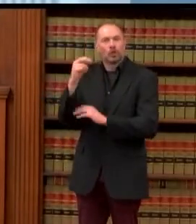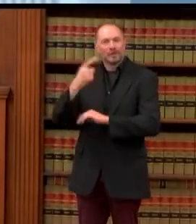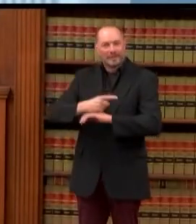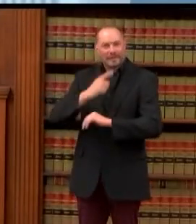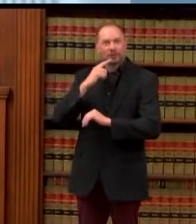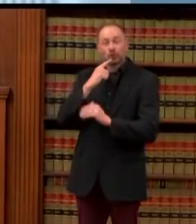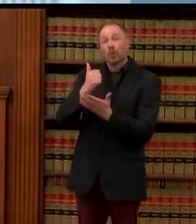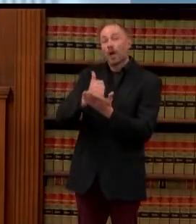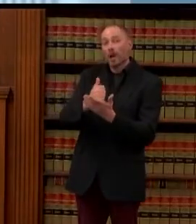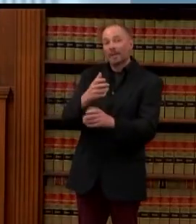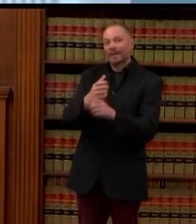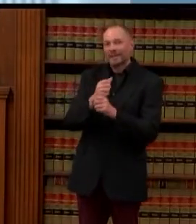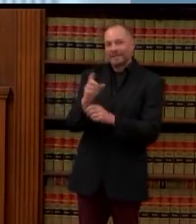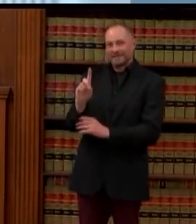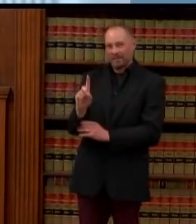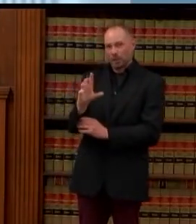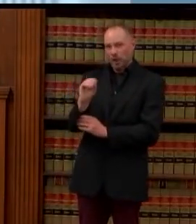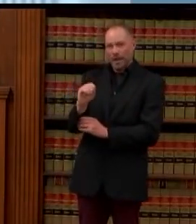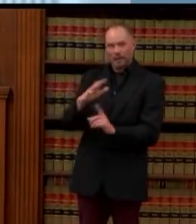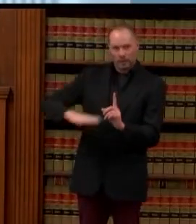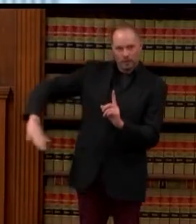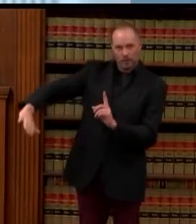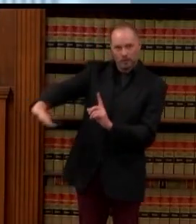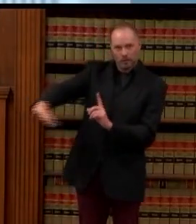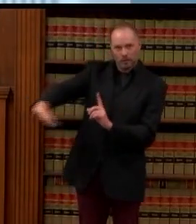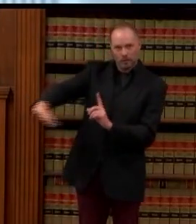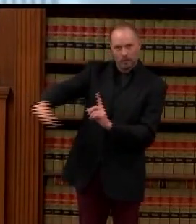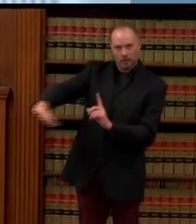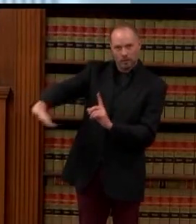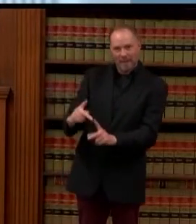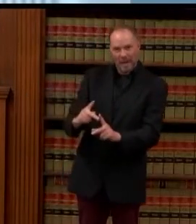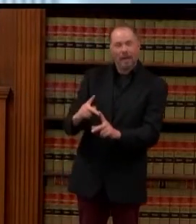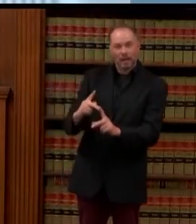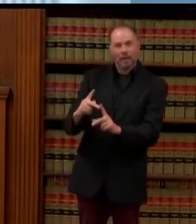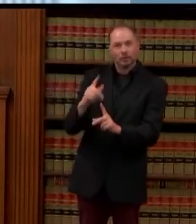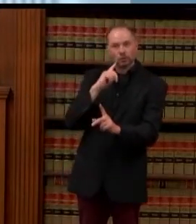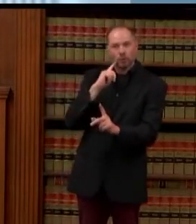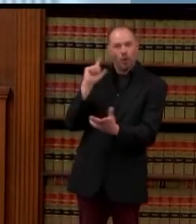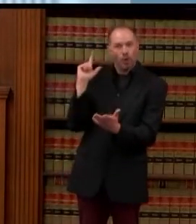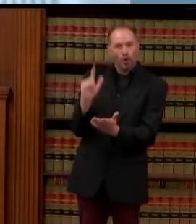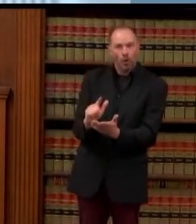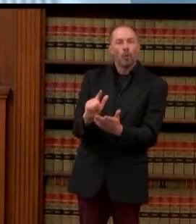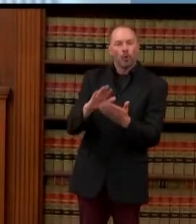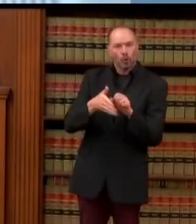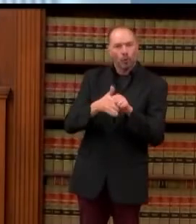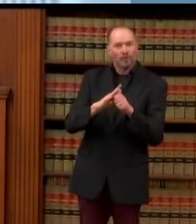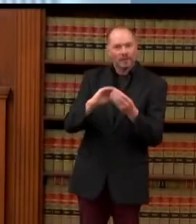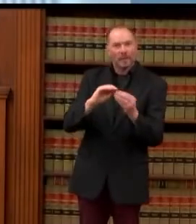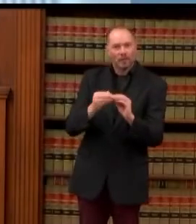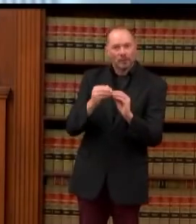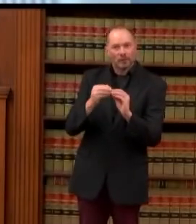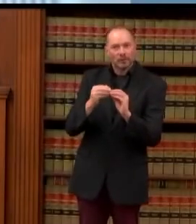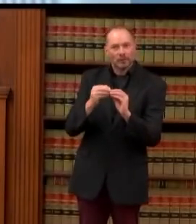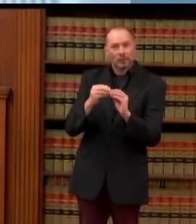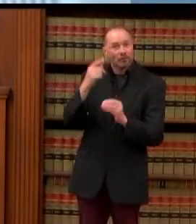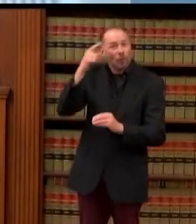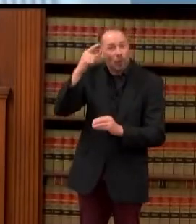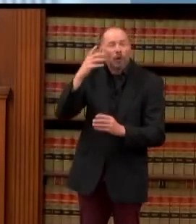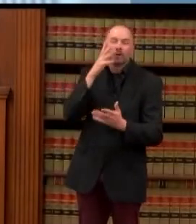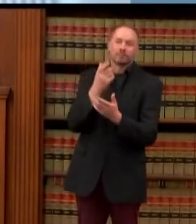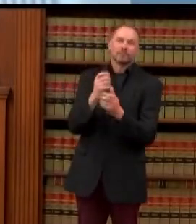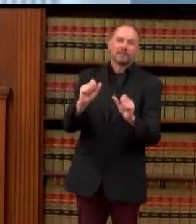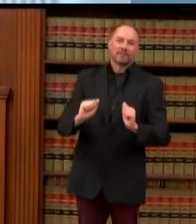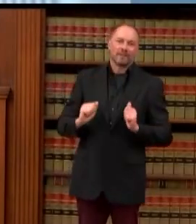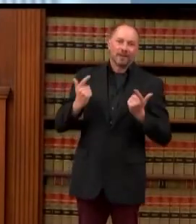help get Denver and this metro region back on track to save lives. I want to say that again. This is